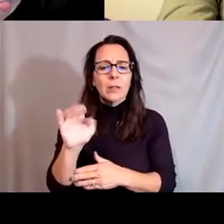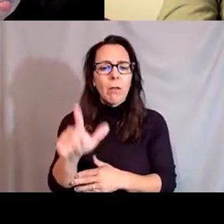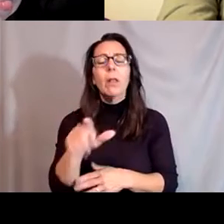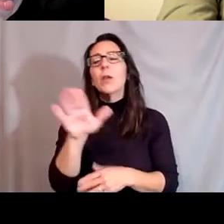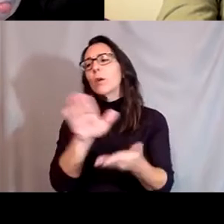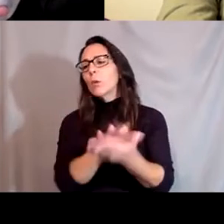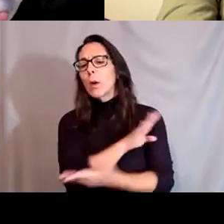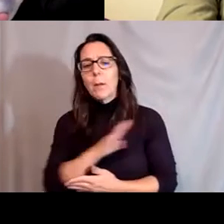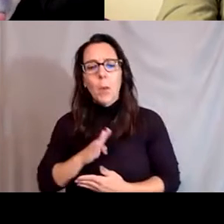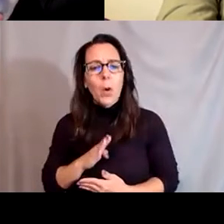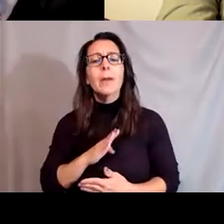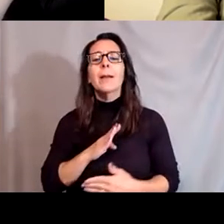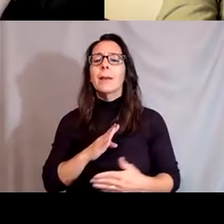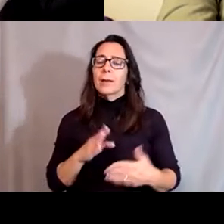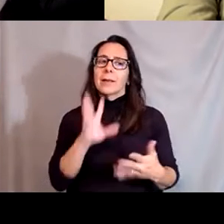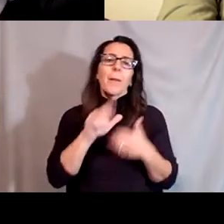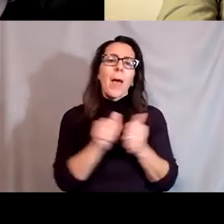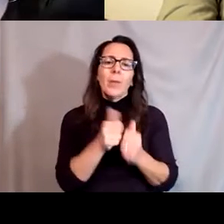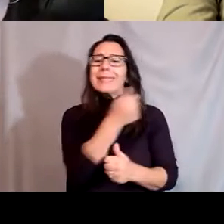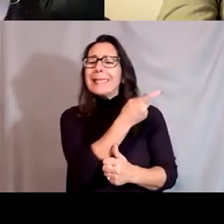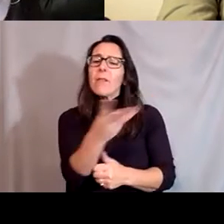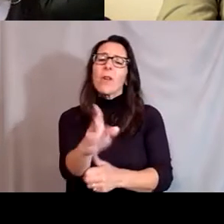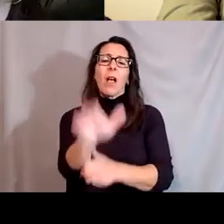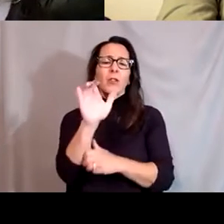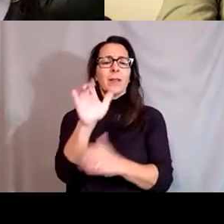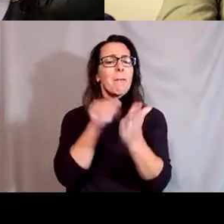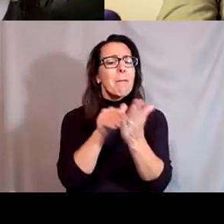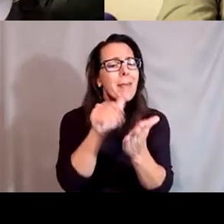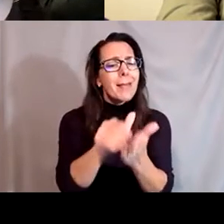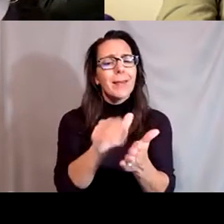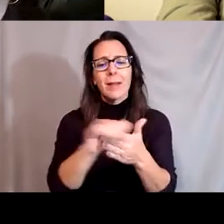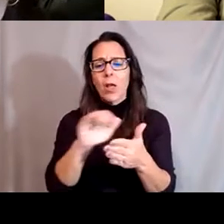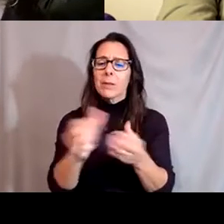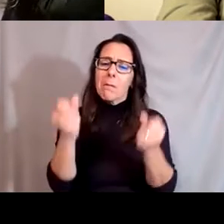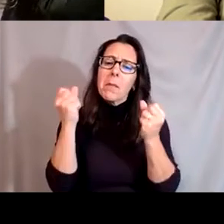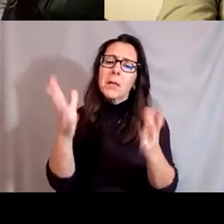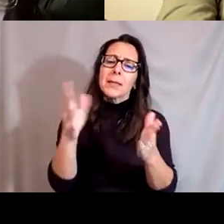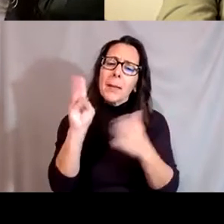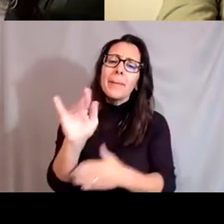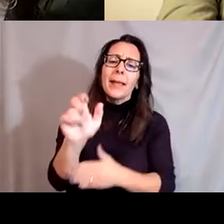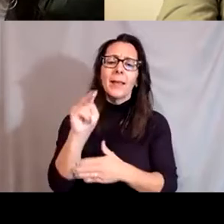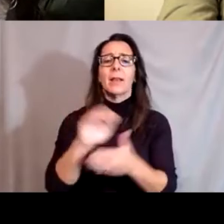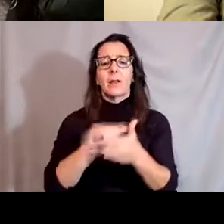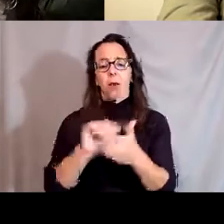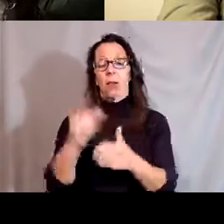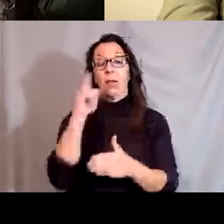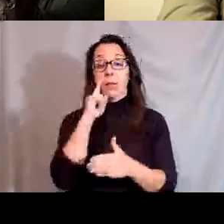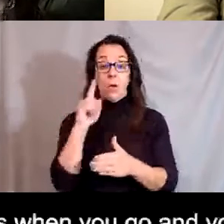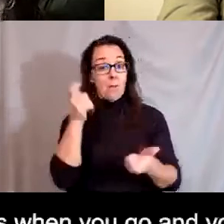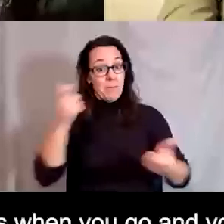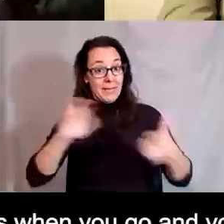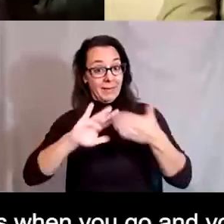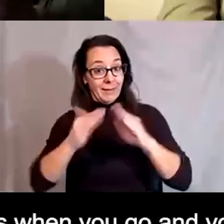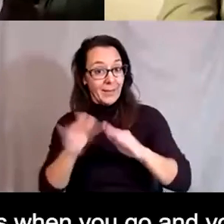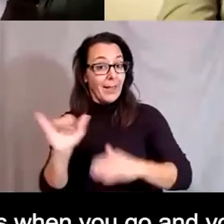hundreds, in some cases, hundreds and hundreds of millions of dollars, sometimes multi-million dollars investments in a city like mine. And being able to say, these